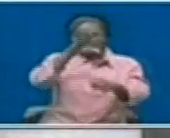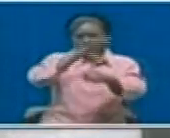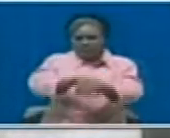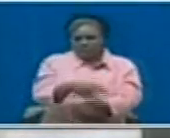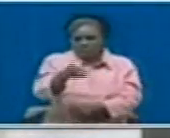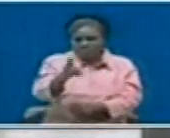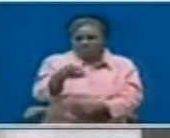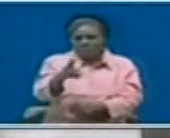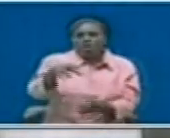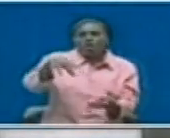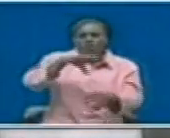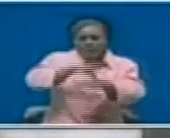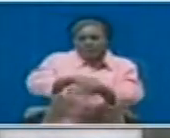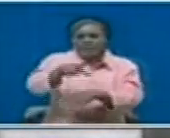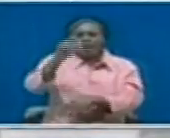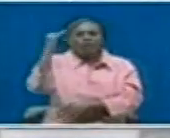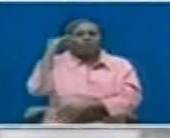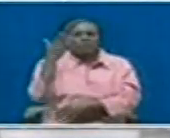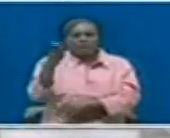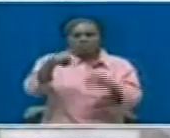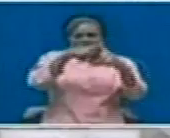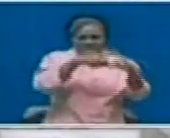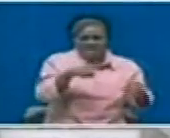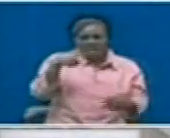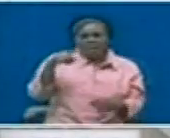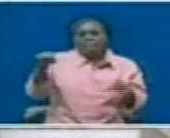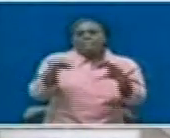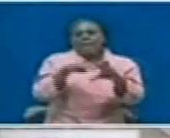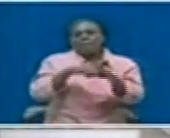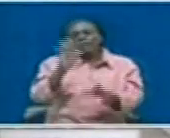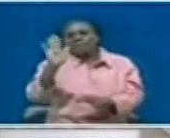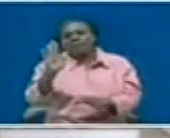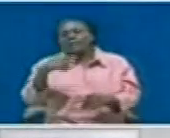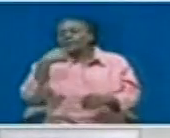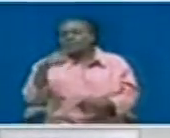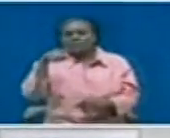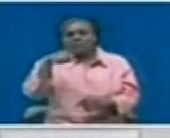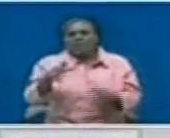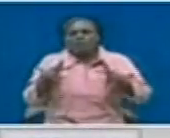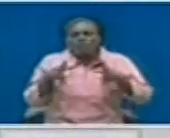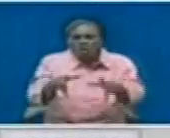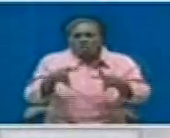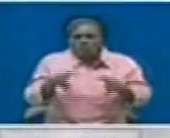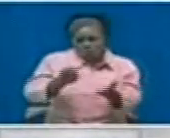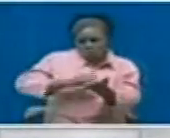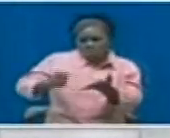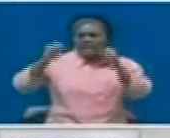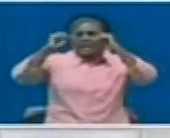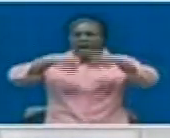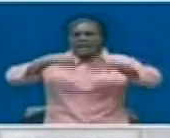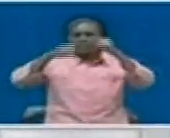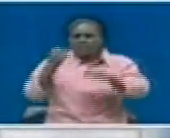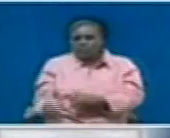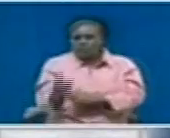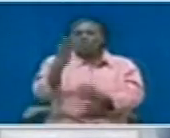mugshots, confiscated their phones, and now killed one of them. They also claim they were coerced to sign an acknowledgement that the grenade